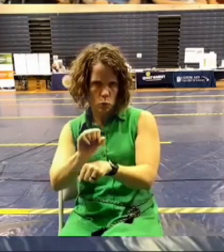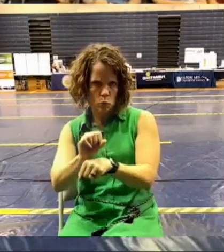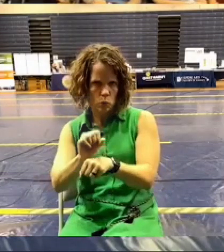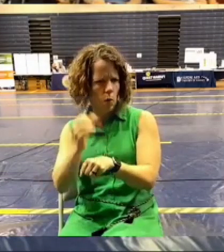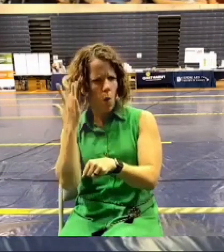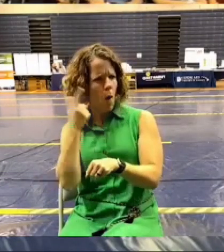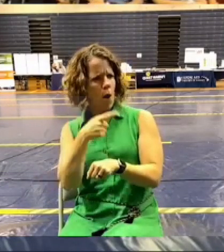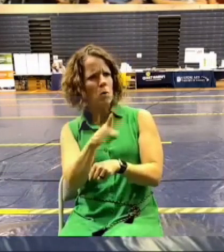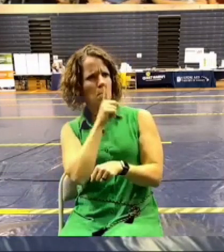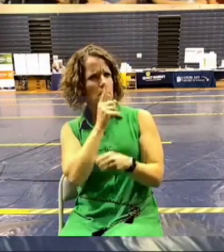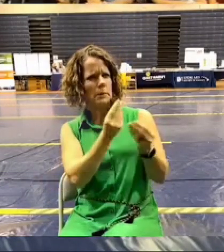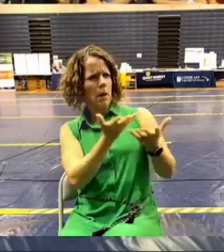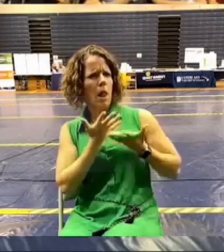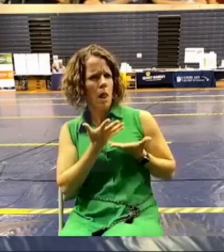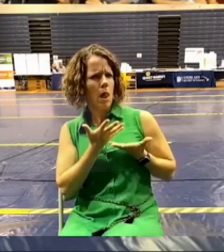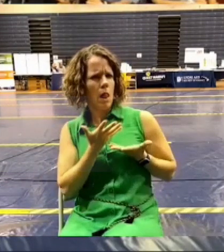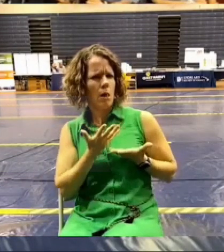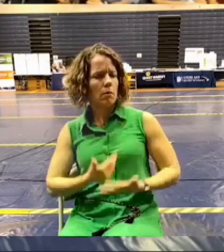community?